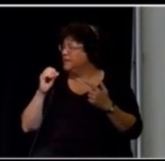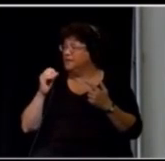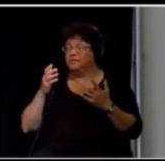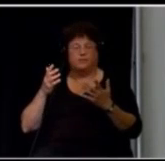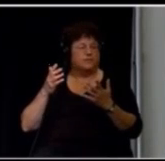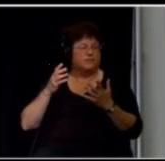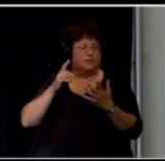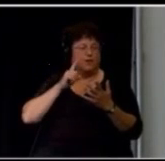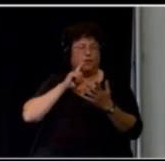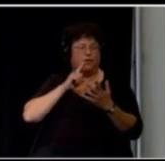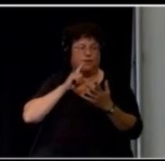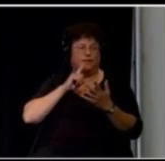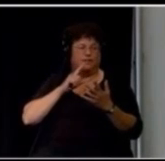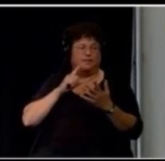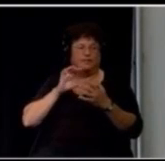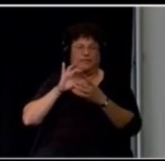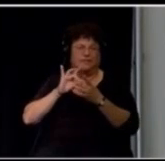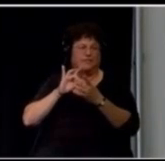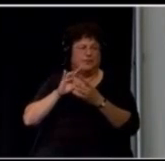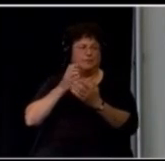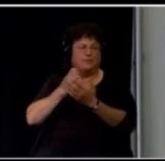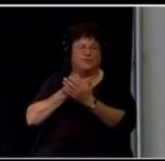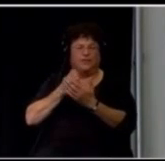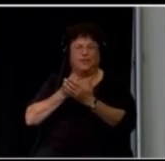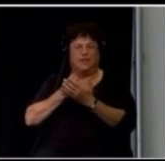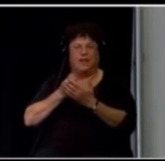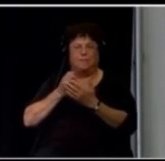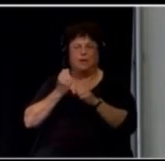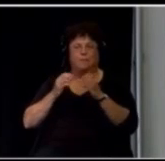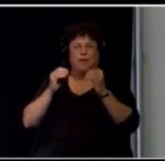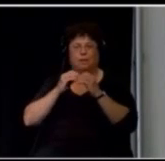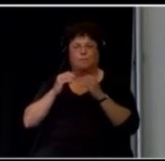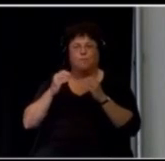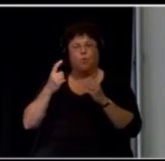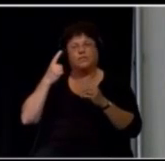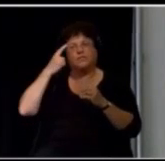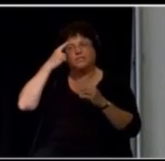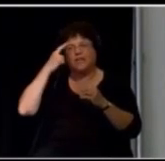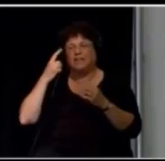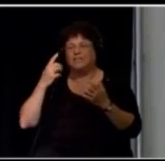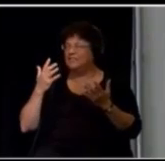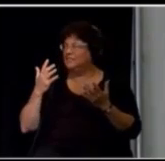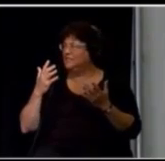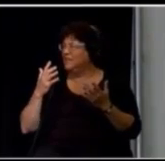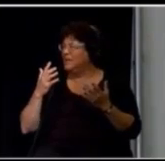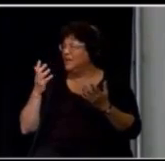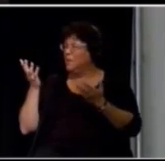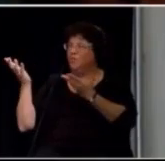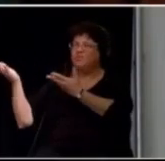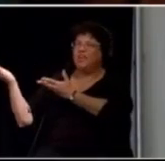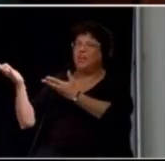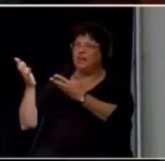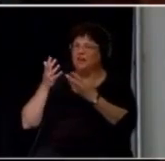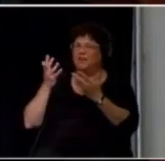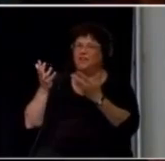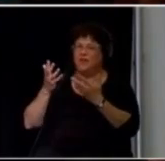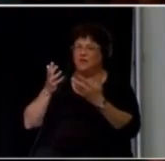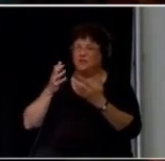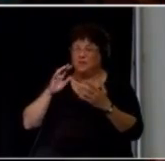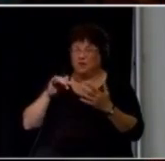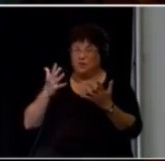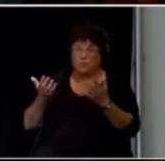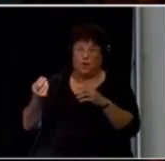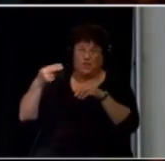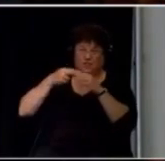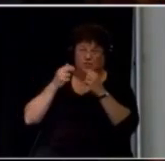So it's in terms of economics, it's going to make more sense to. Yeah, there you go. Hey, you want to come on